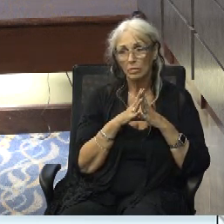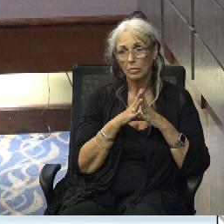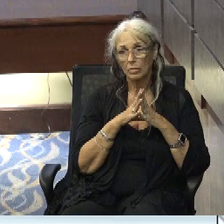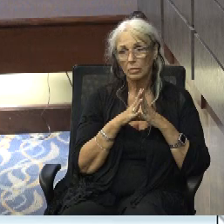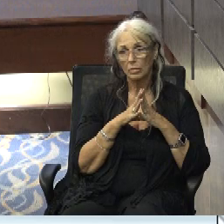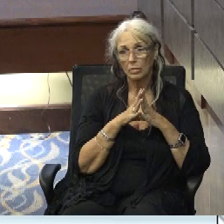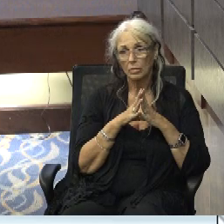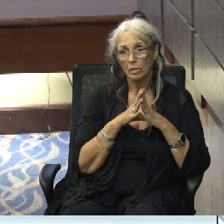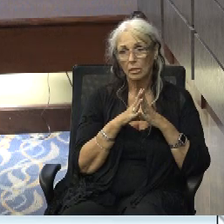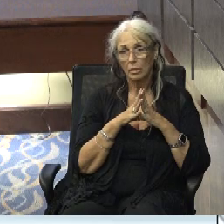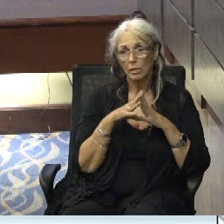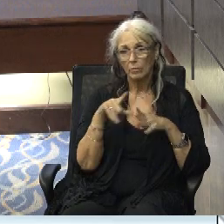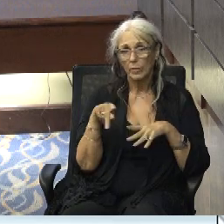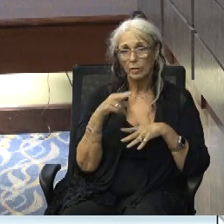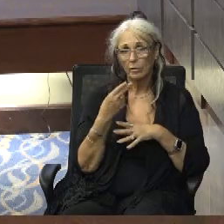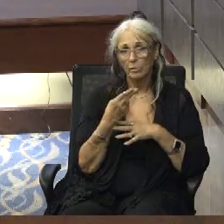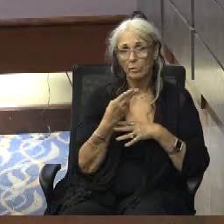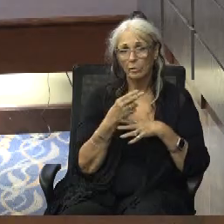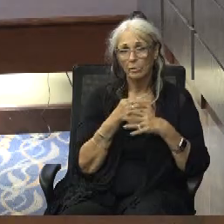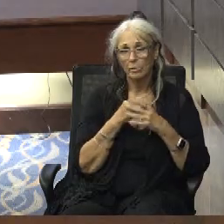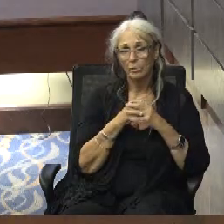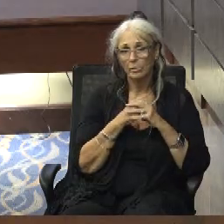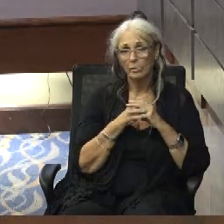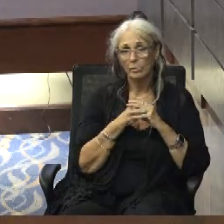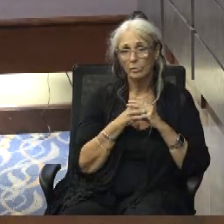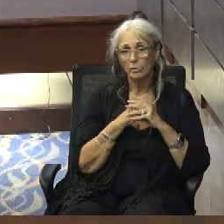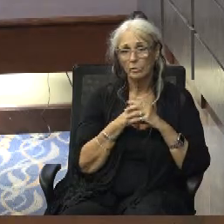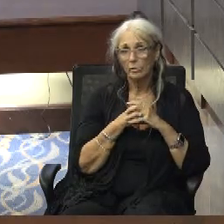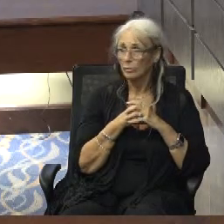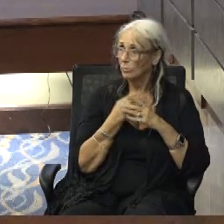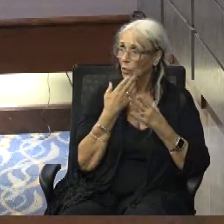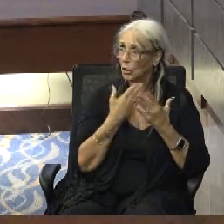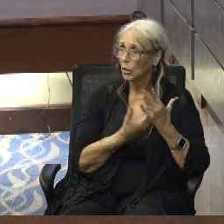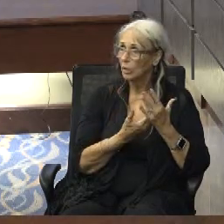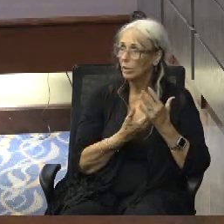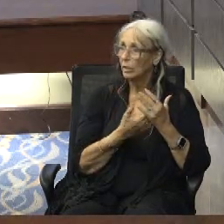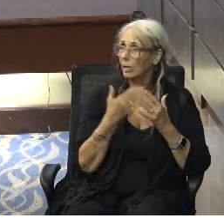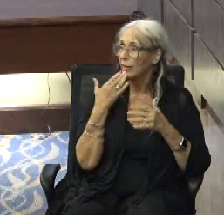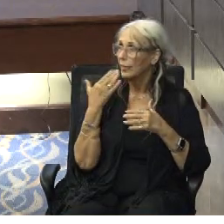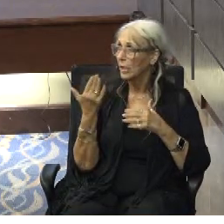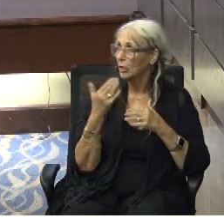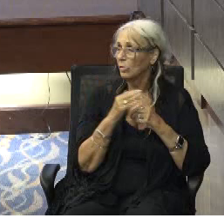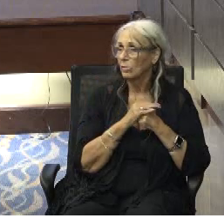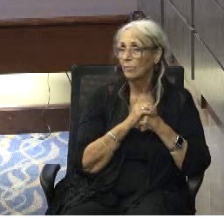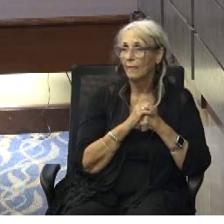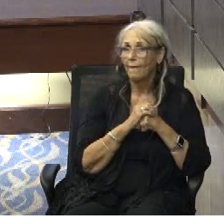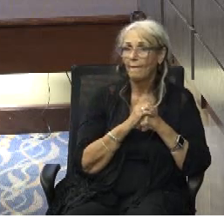not zoning matters, public hearings? Nope. Very good. Thanks, Clint.